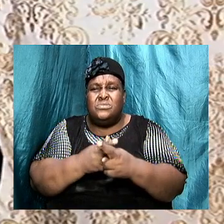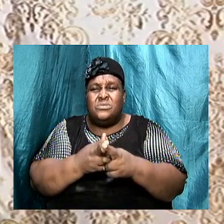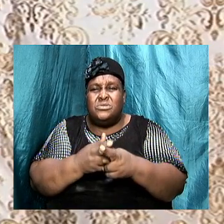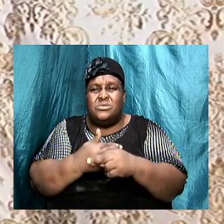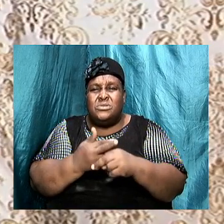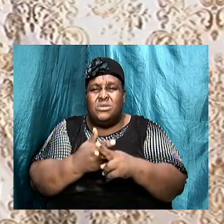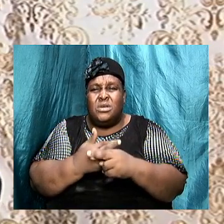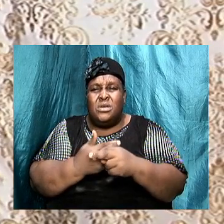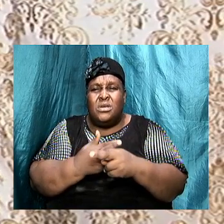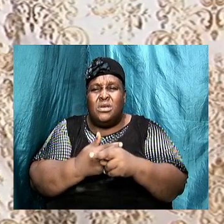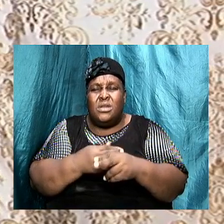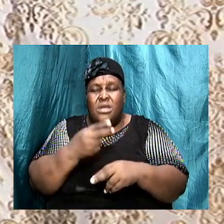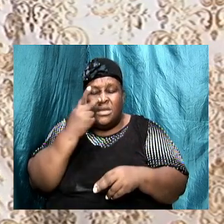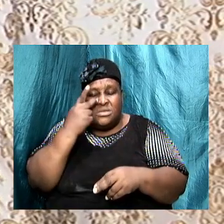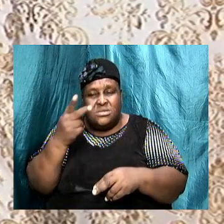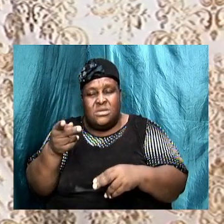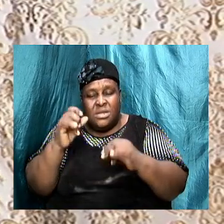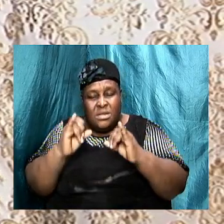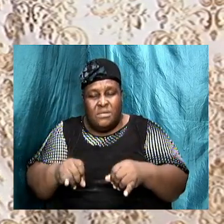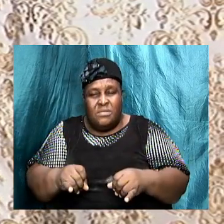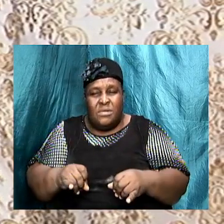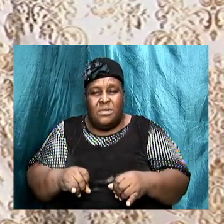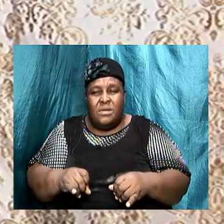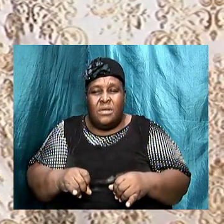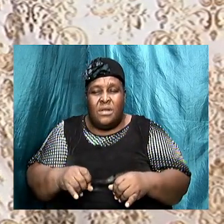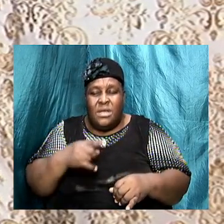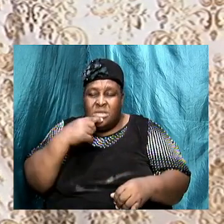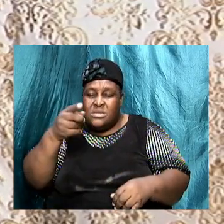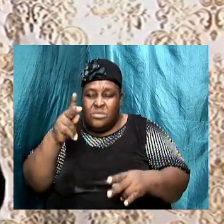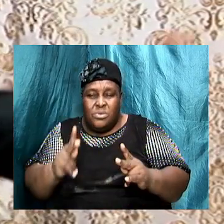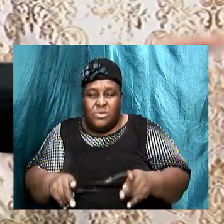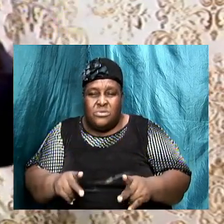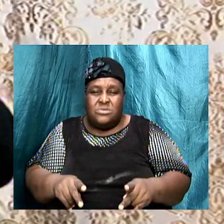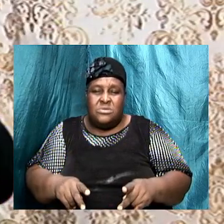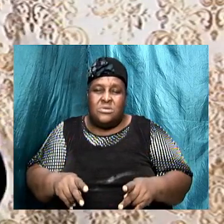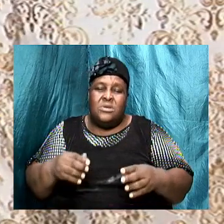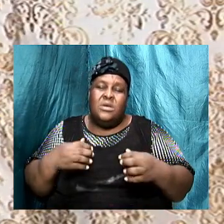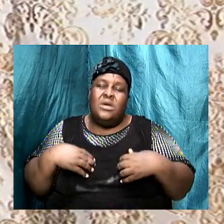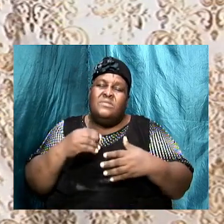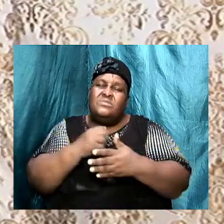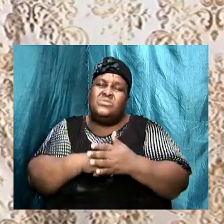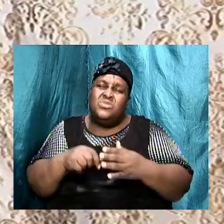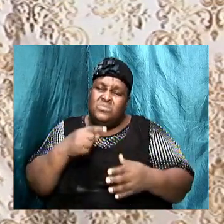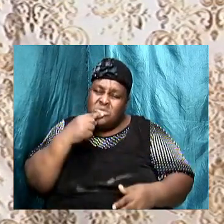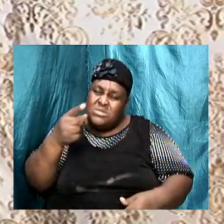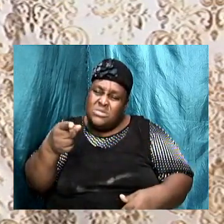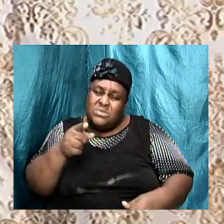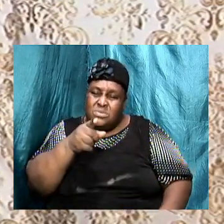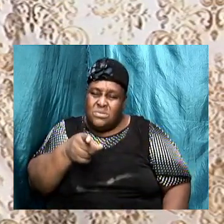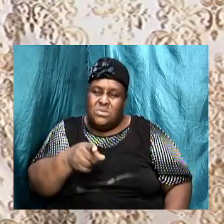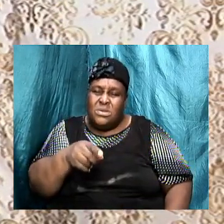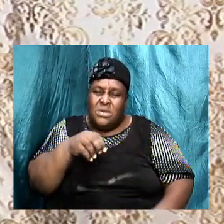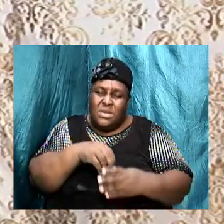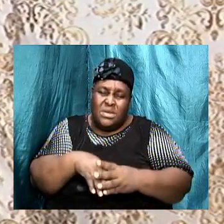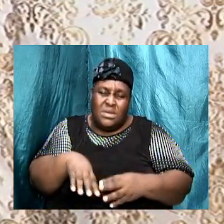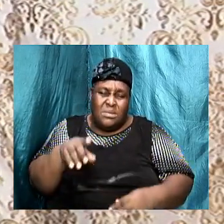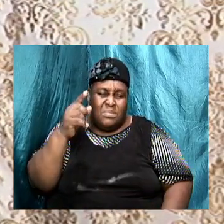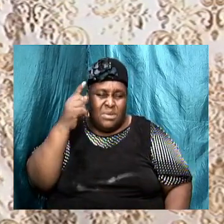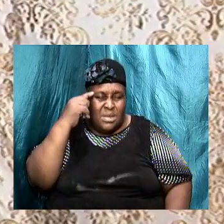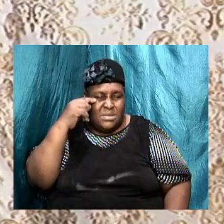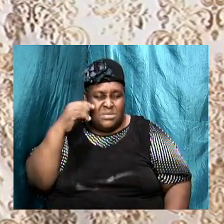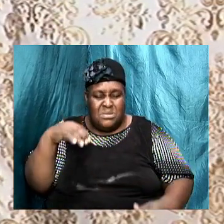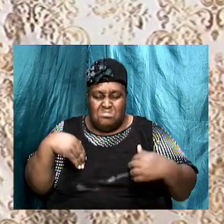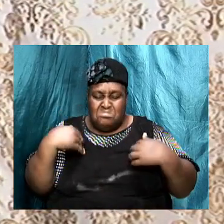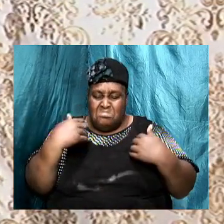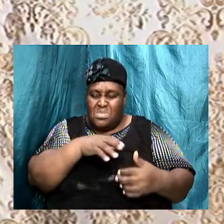I saw that individual the evening and I said to that person, I have something to say to you. But then in my mind, as a young Christian,